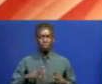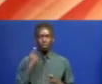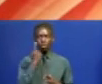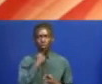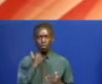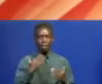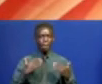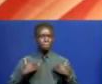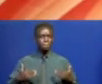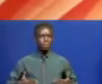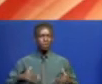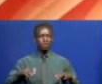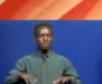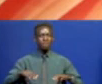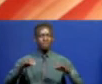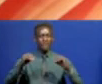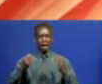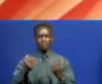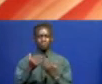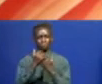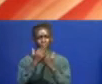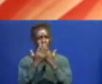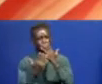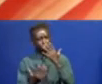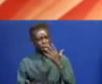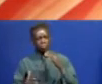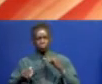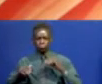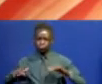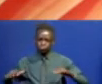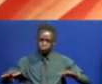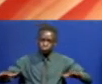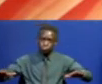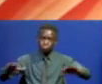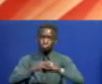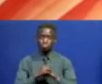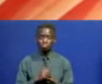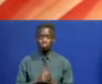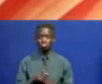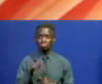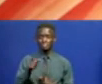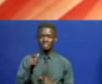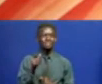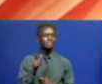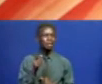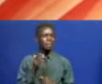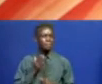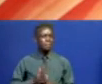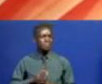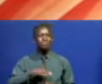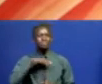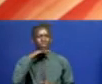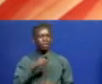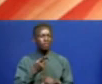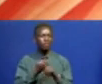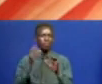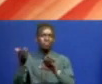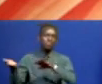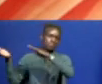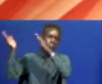found lying in a pool of blood. The deceased is suspected to have fallen from a seven-story building in Gasharage,